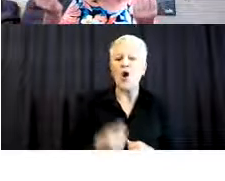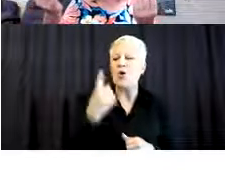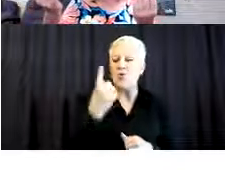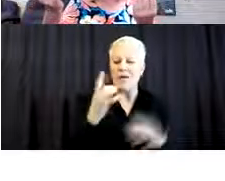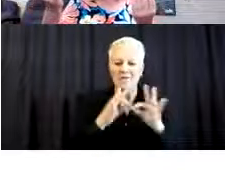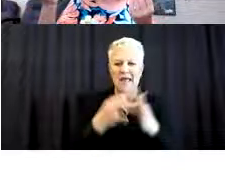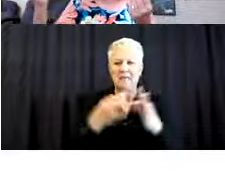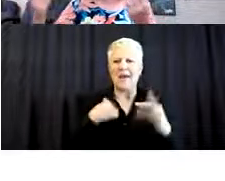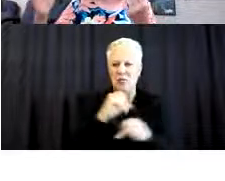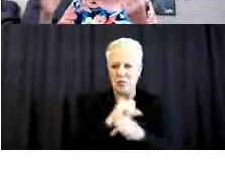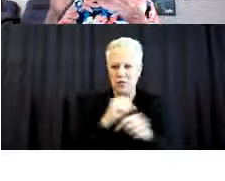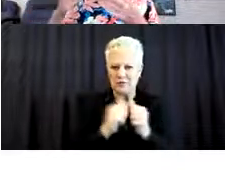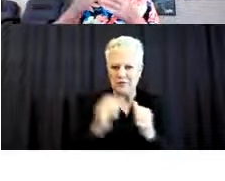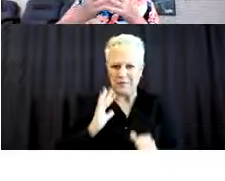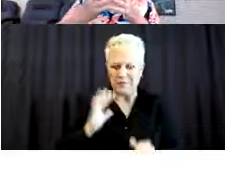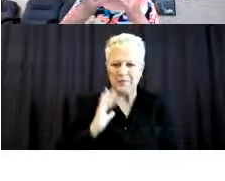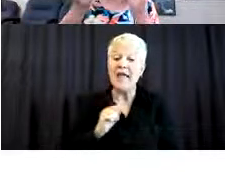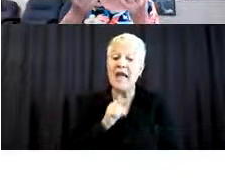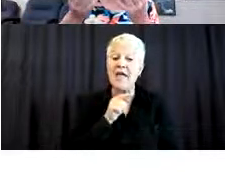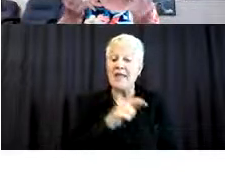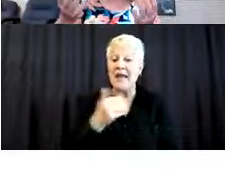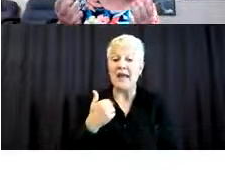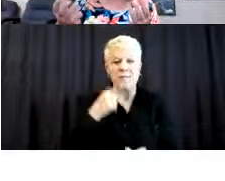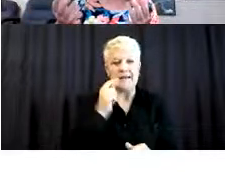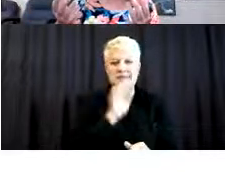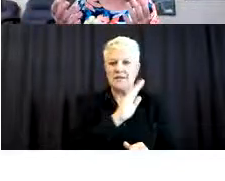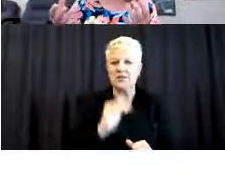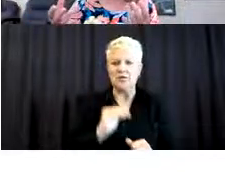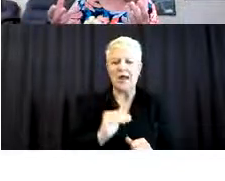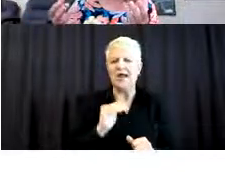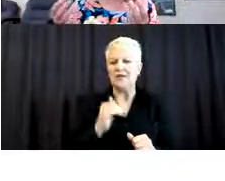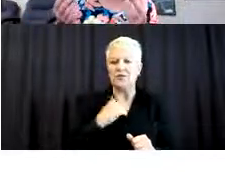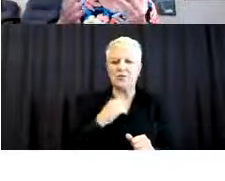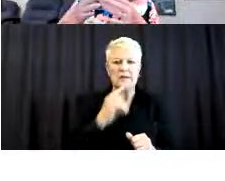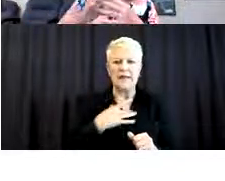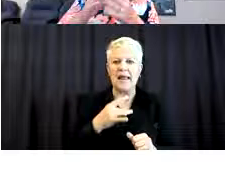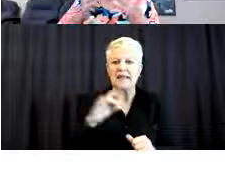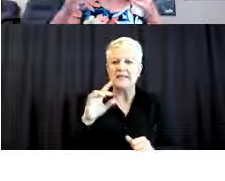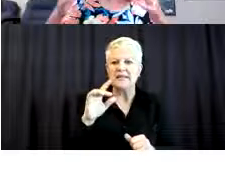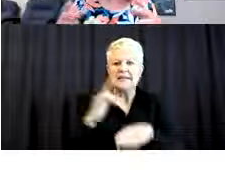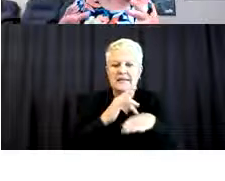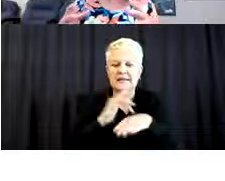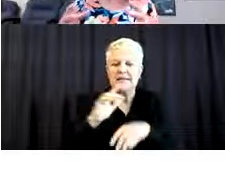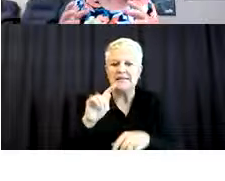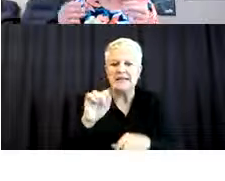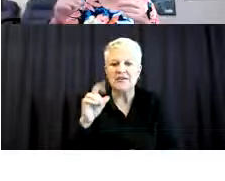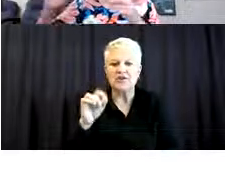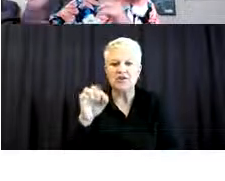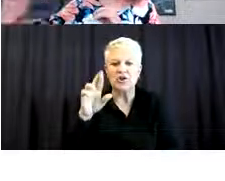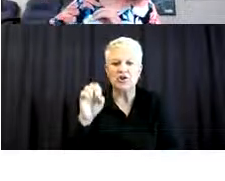that I worked with that they had because their child was very much into textures, they had a piece of